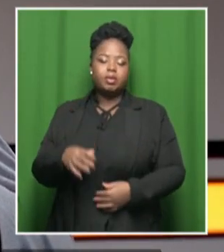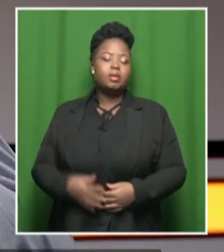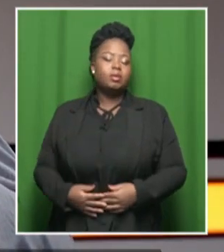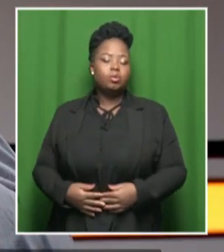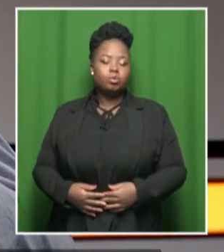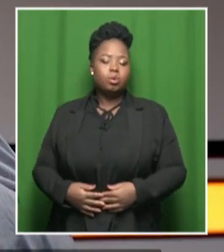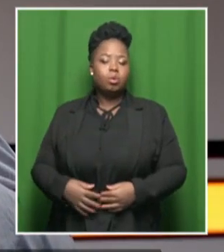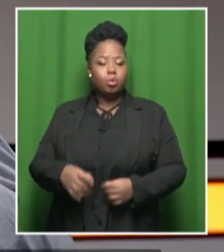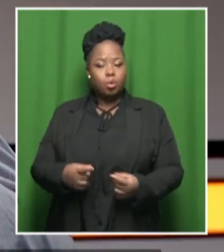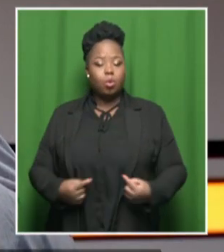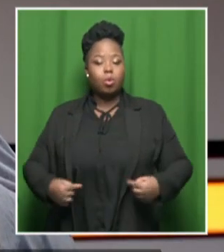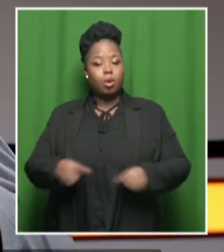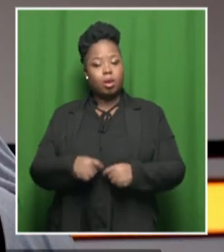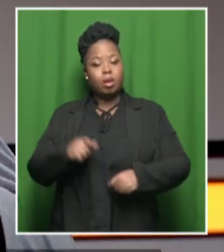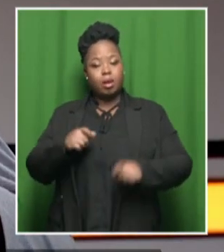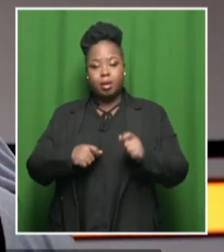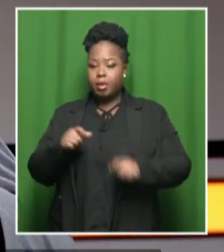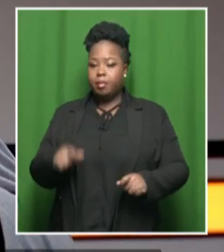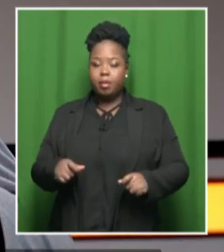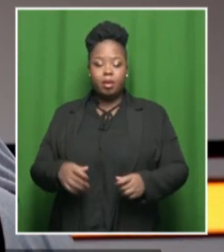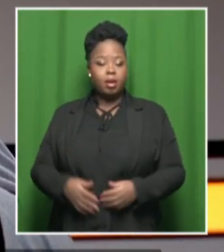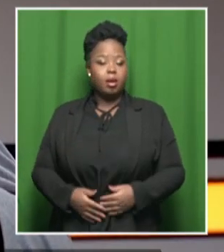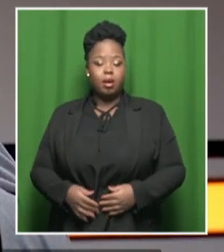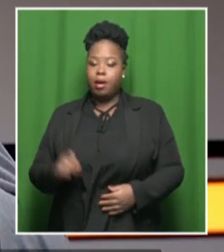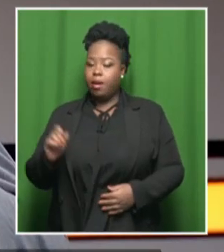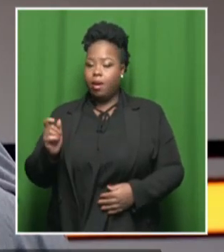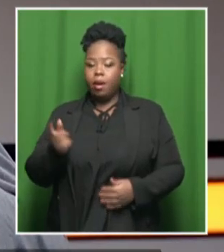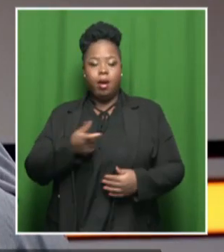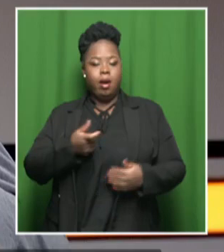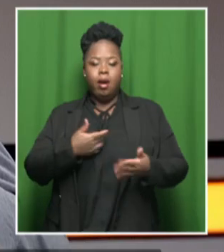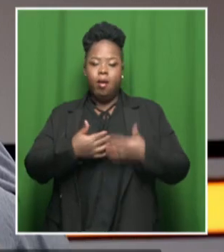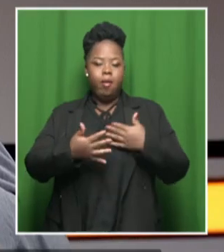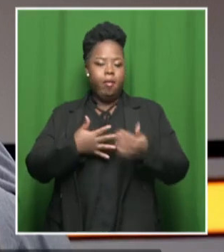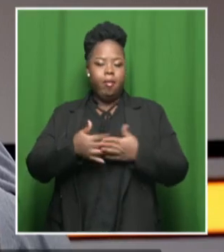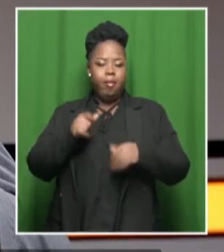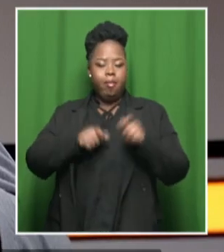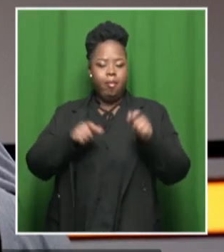by whoever cares about